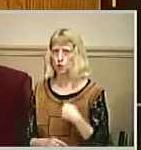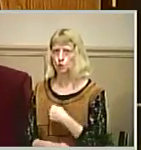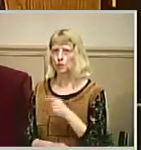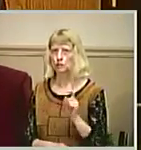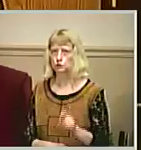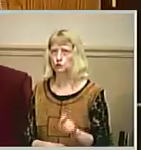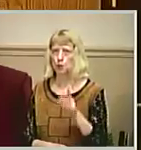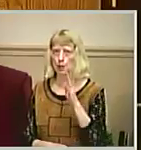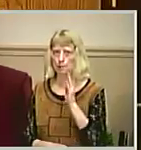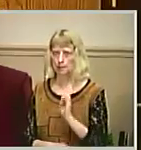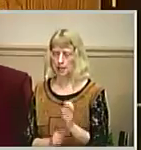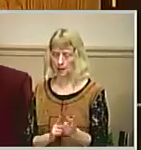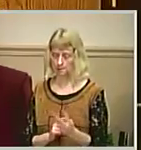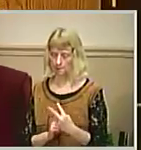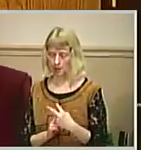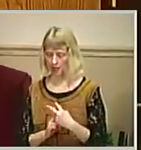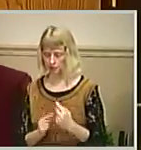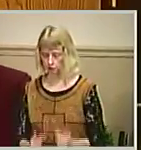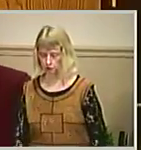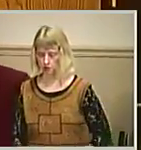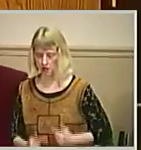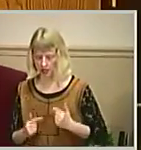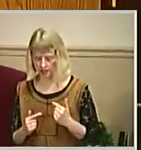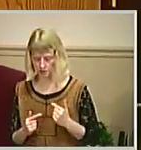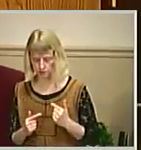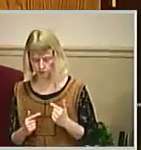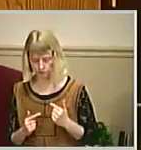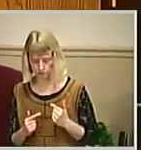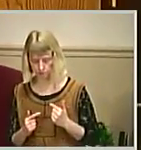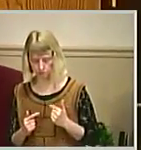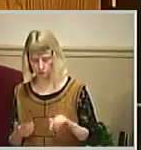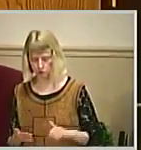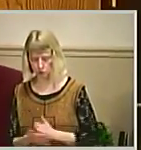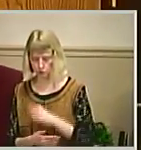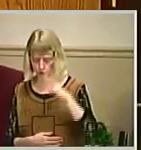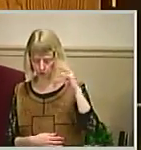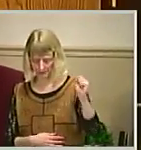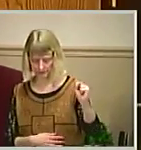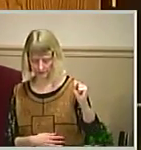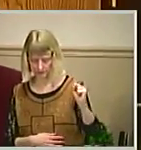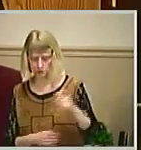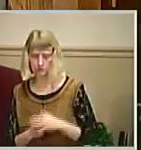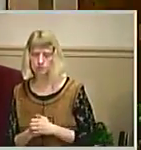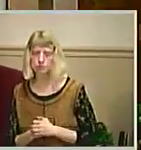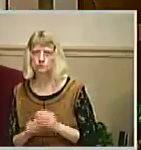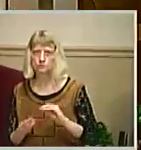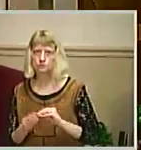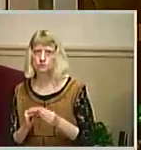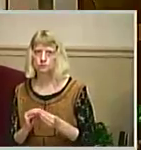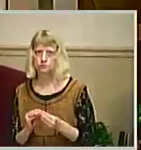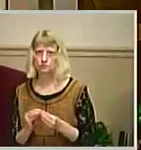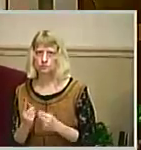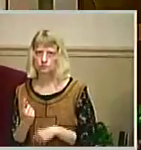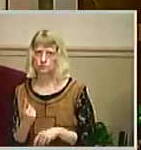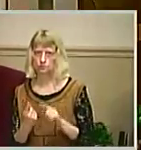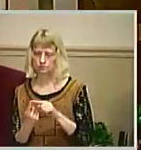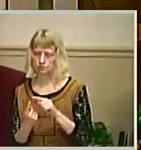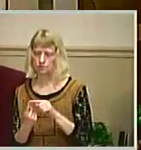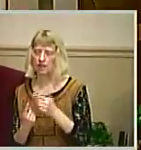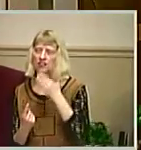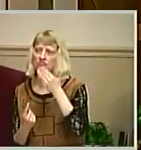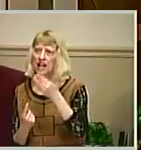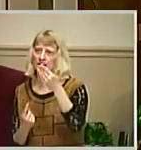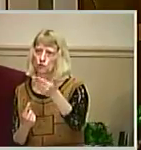be applying to our lives now that we have a new president. Number one, we should be